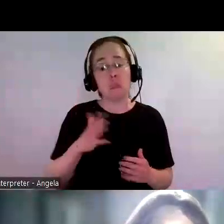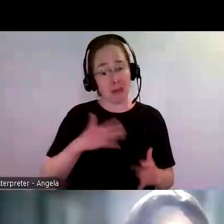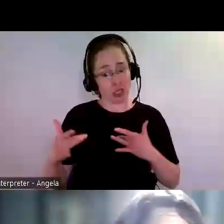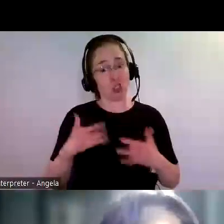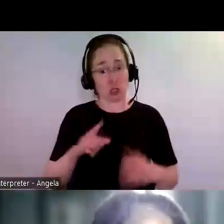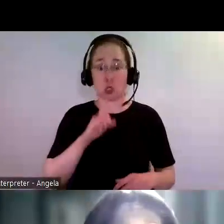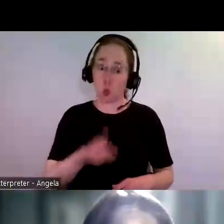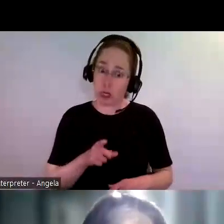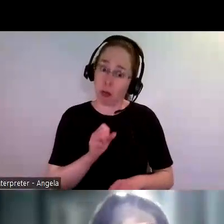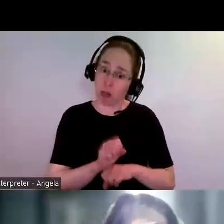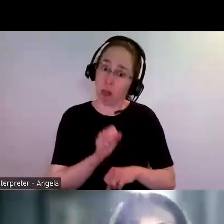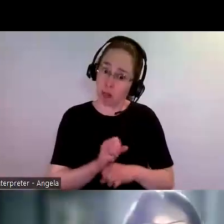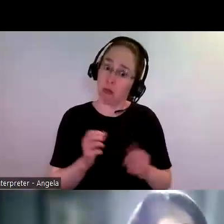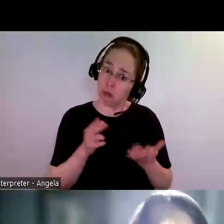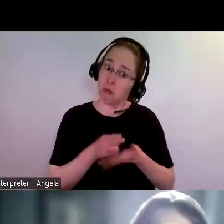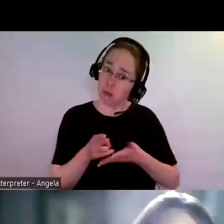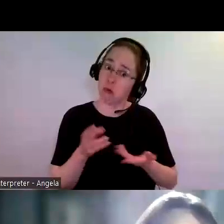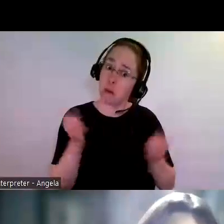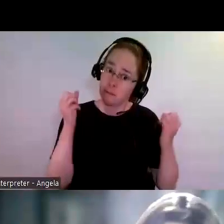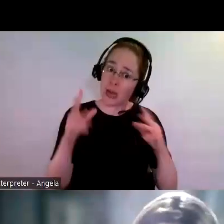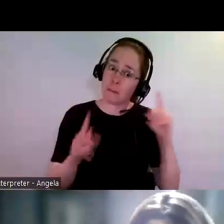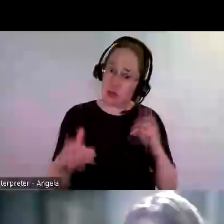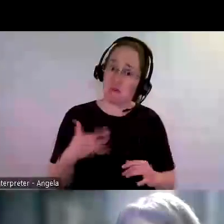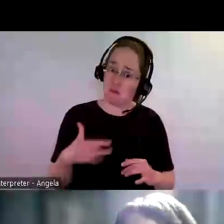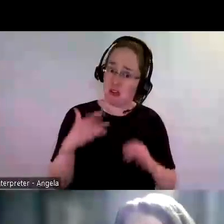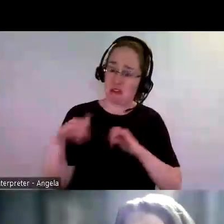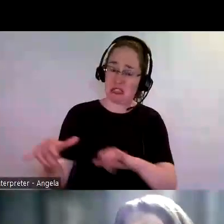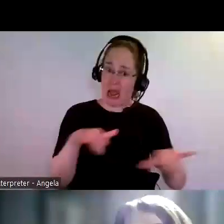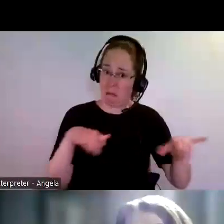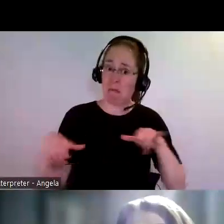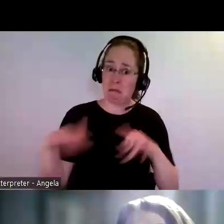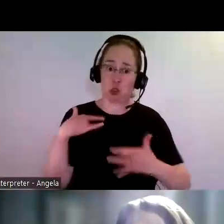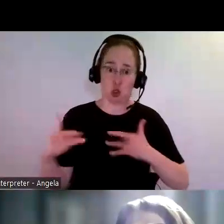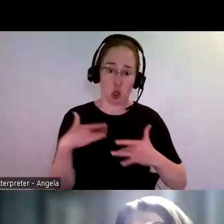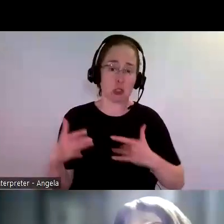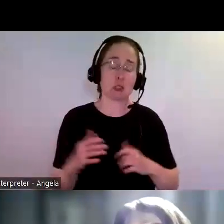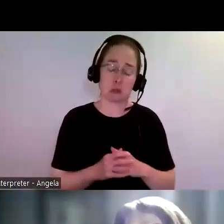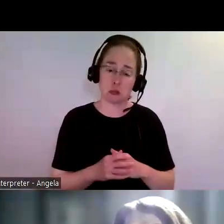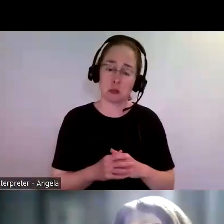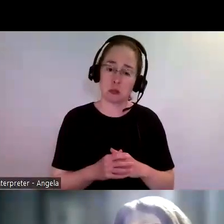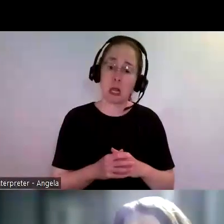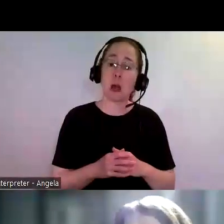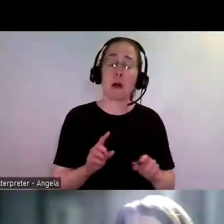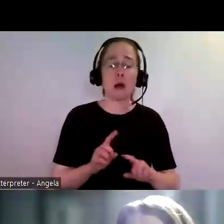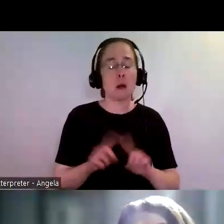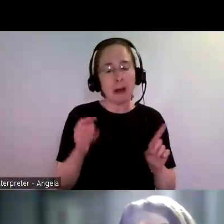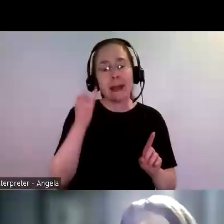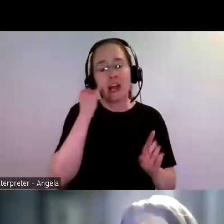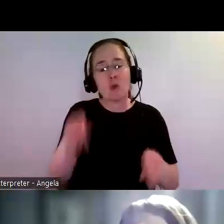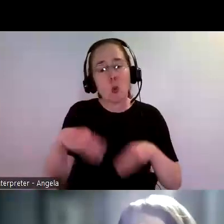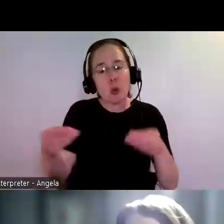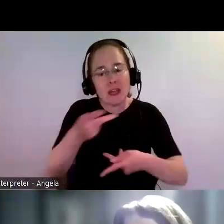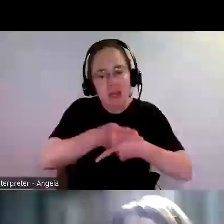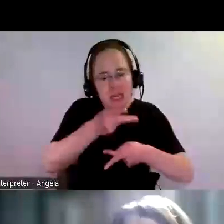real and valid for a lot of our population and a lot of our family members. So we have to, when we are giving care